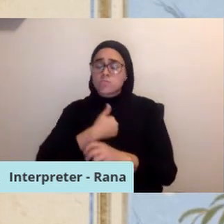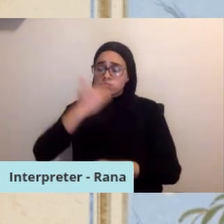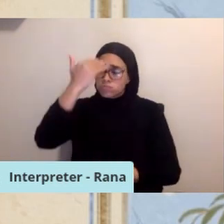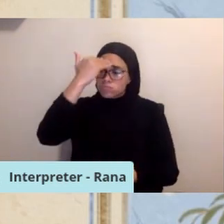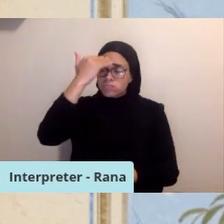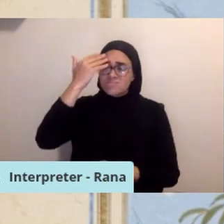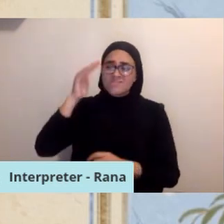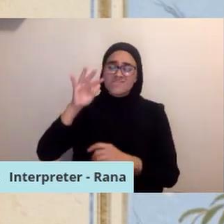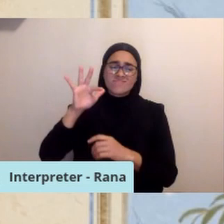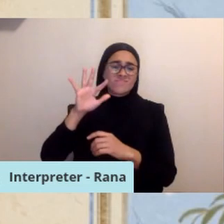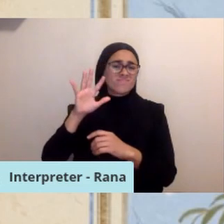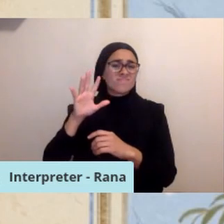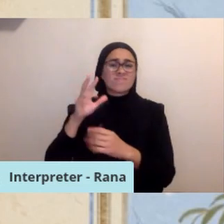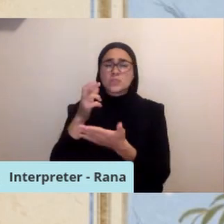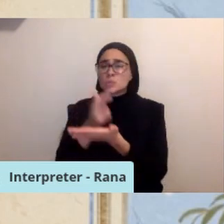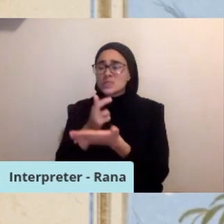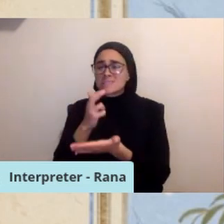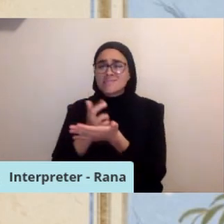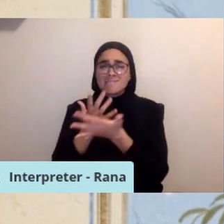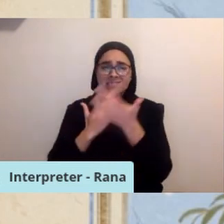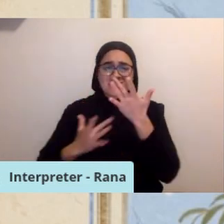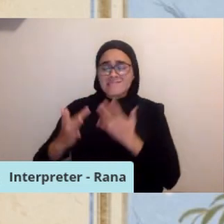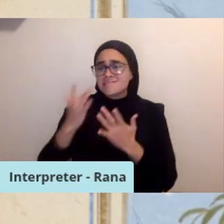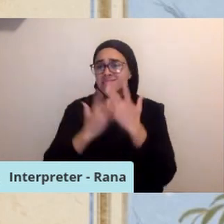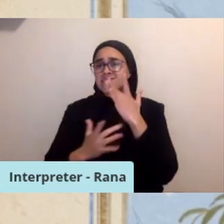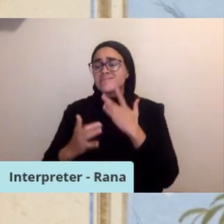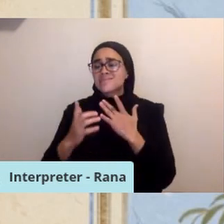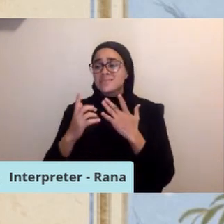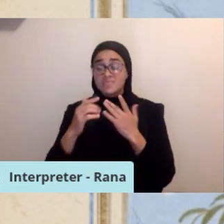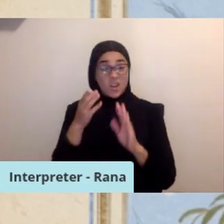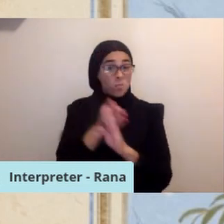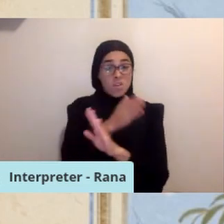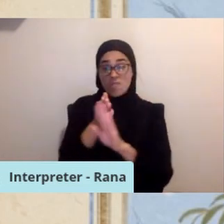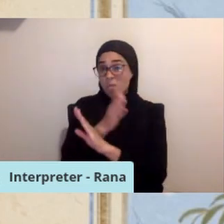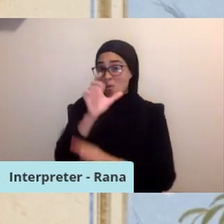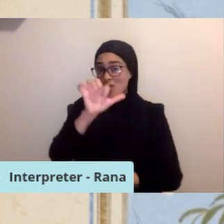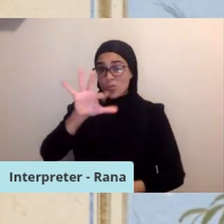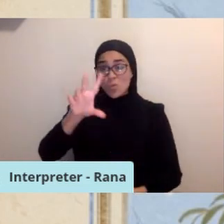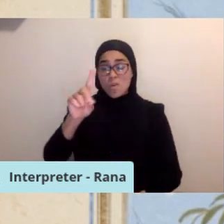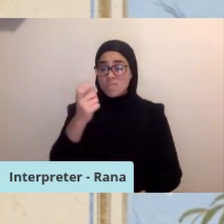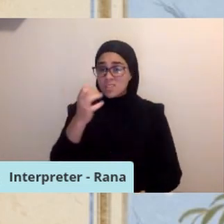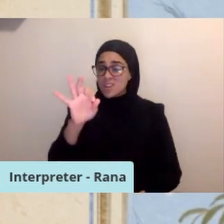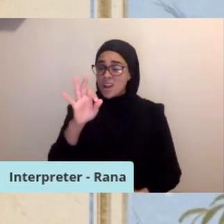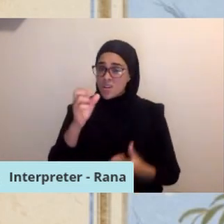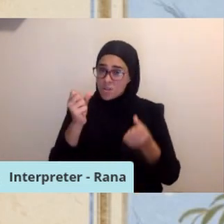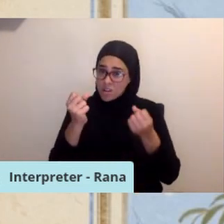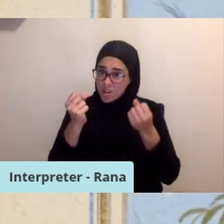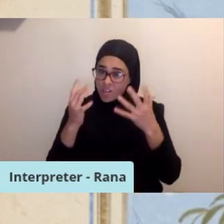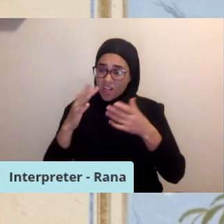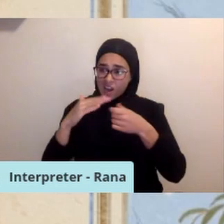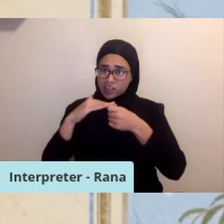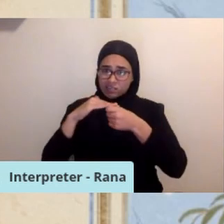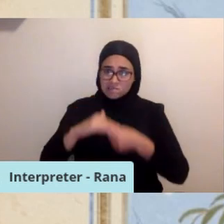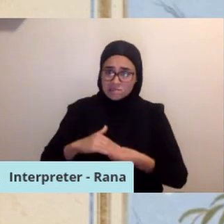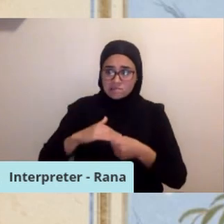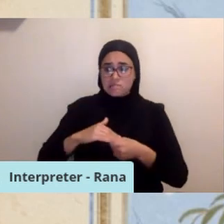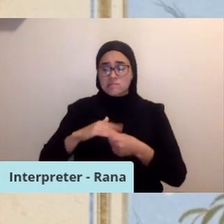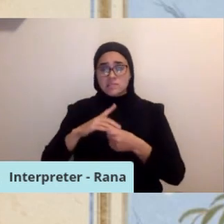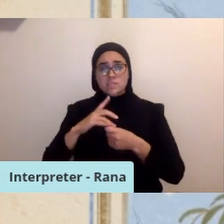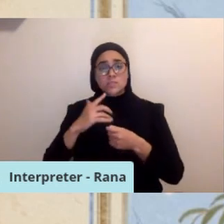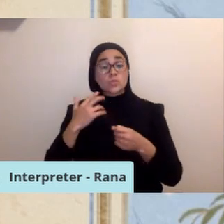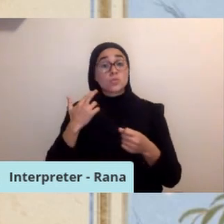they're operating. Even before the pandemic, there was a lot of moral distress caused by